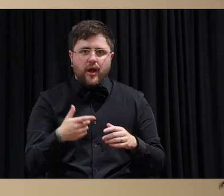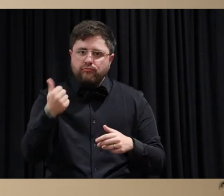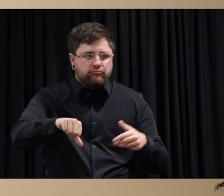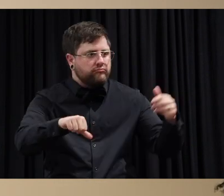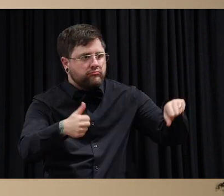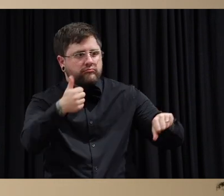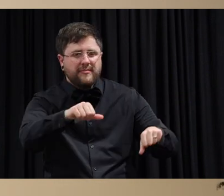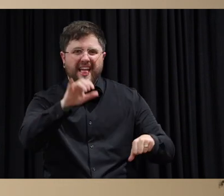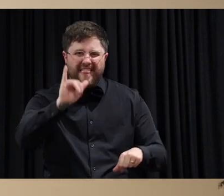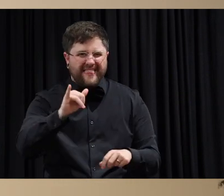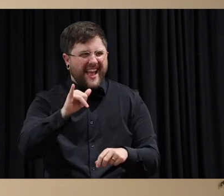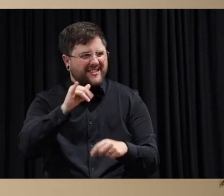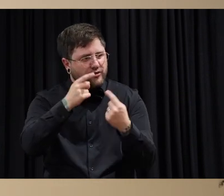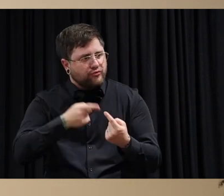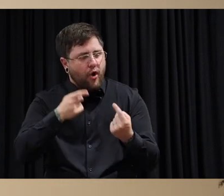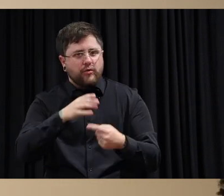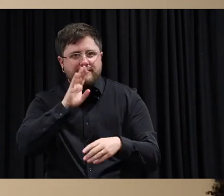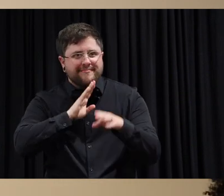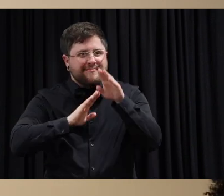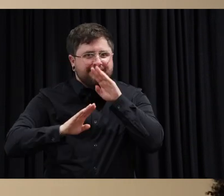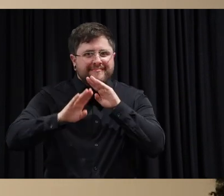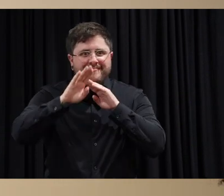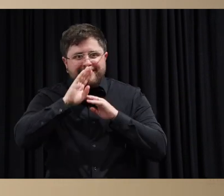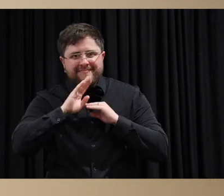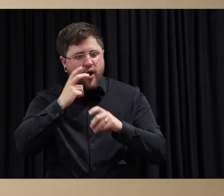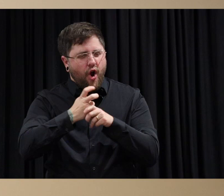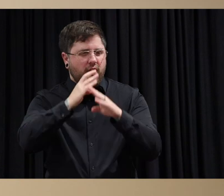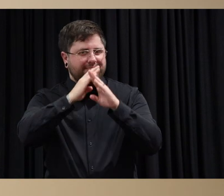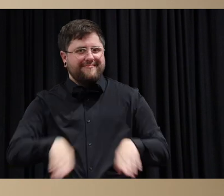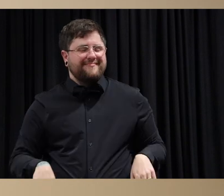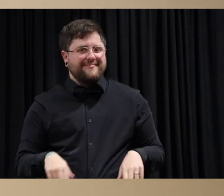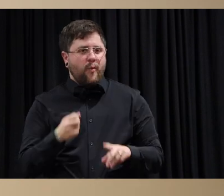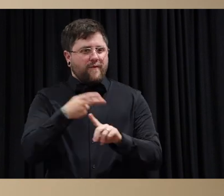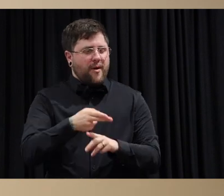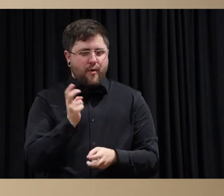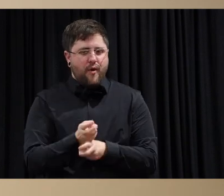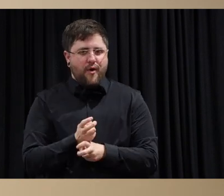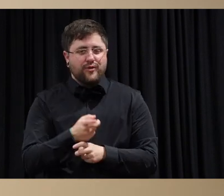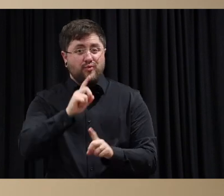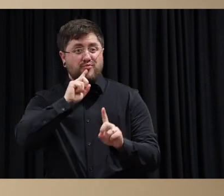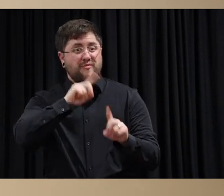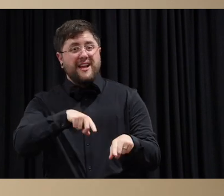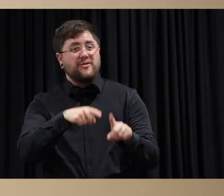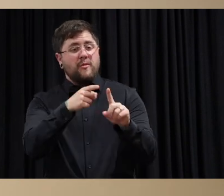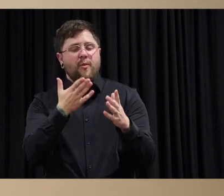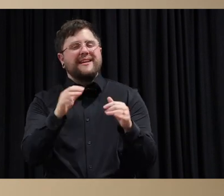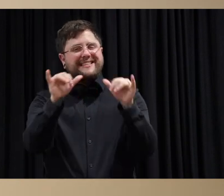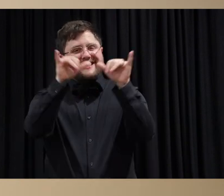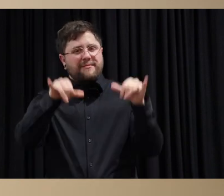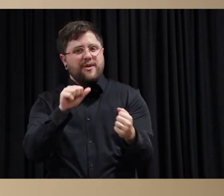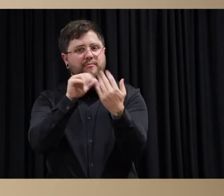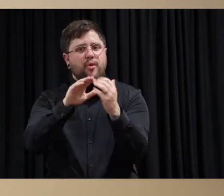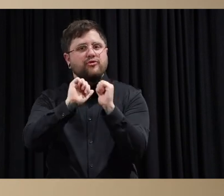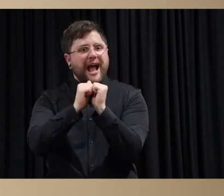know, it's hard to overcome that, right? And so I think the, you know, the answer is again that group or that systemic approach, right? Is